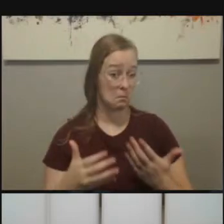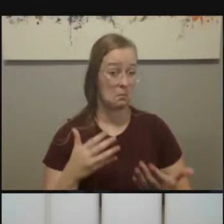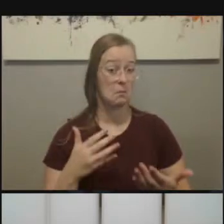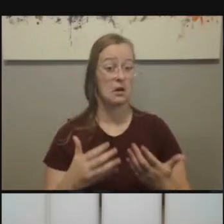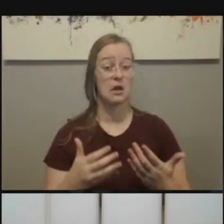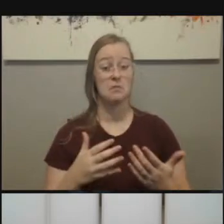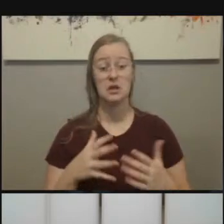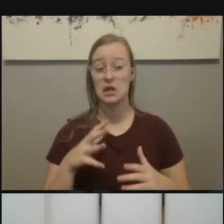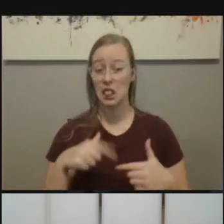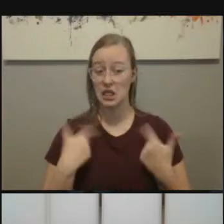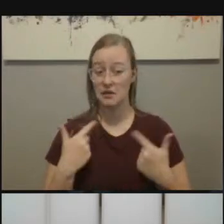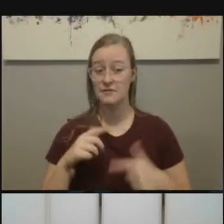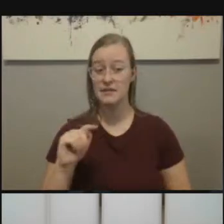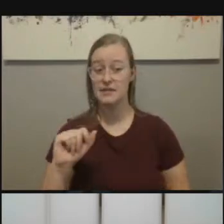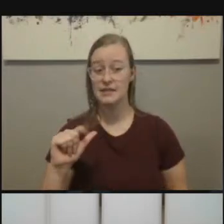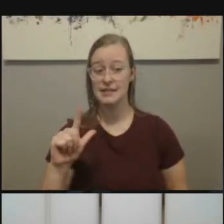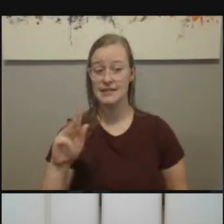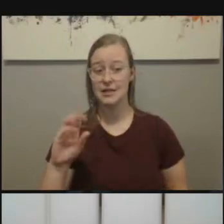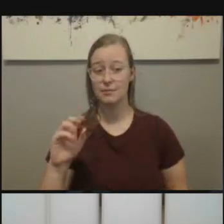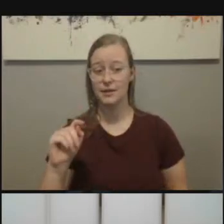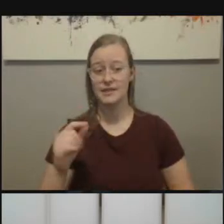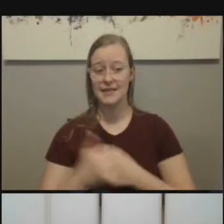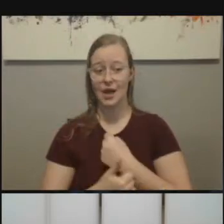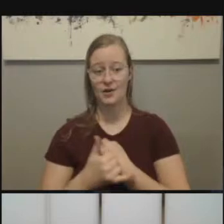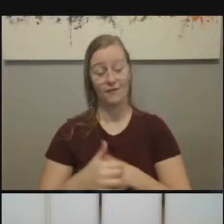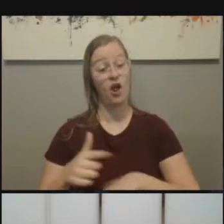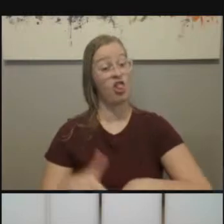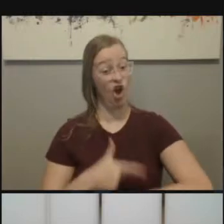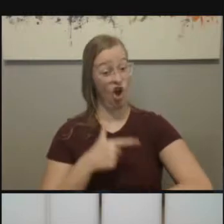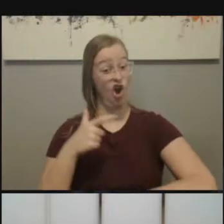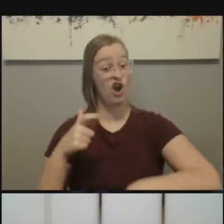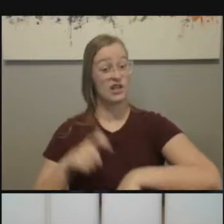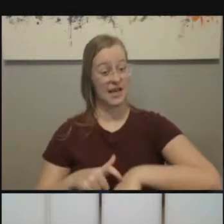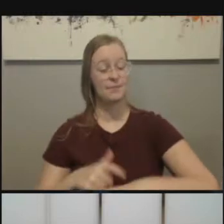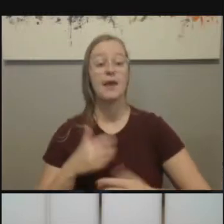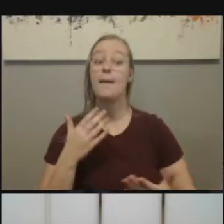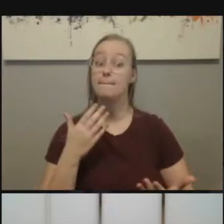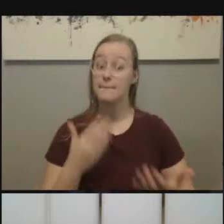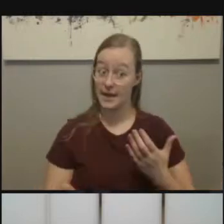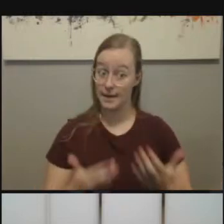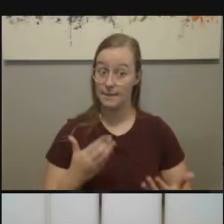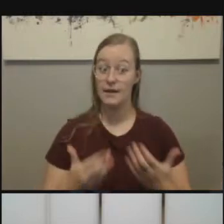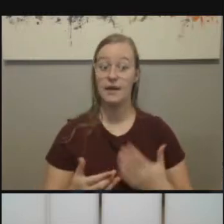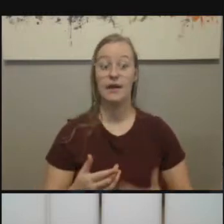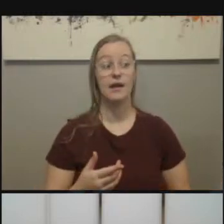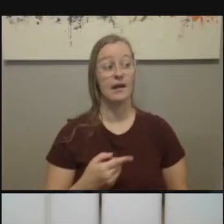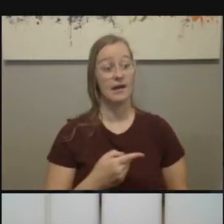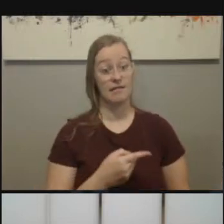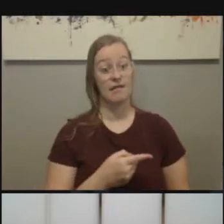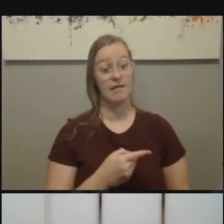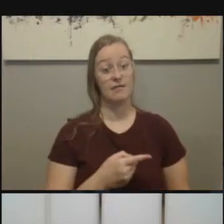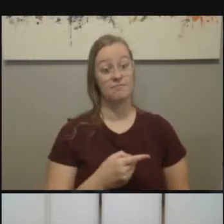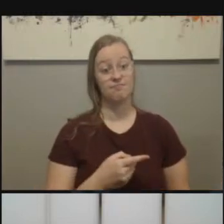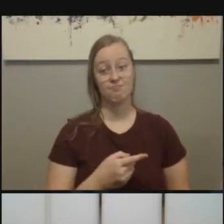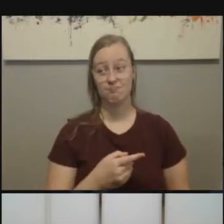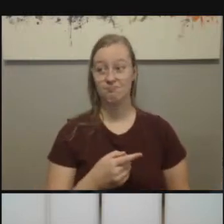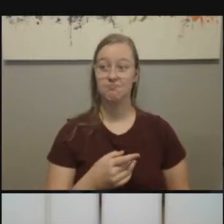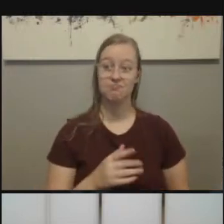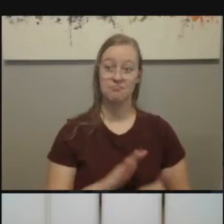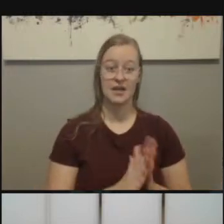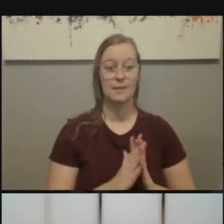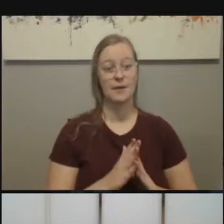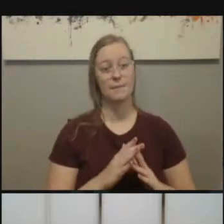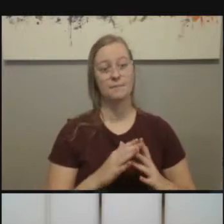Talbot County for a long time, and he probably had been a possession of the